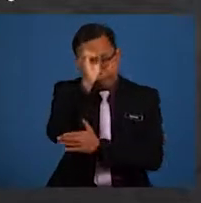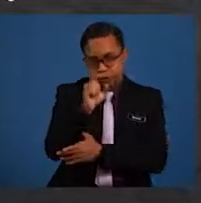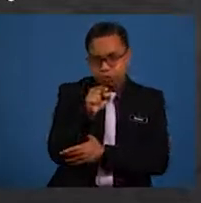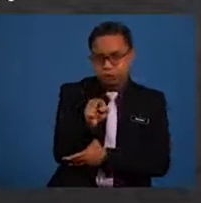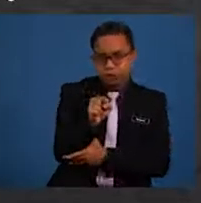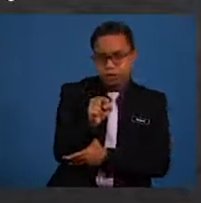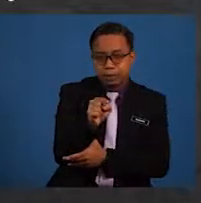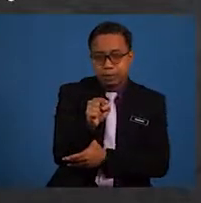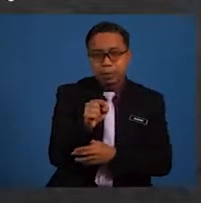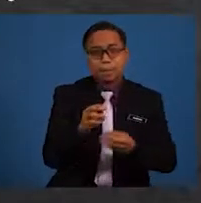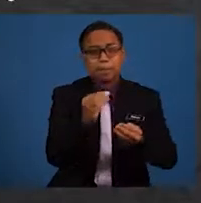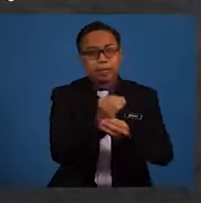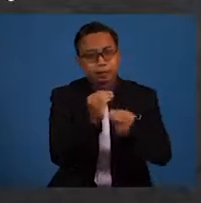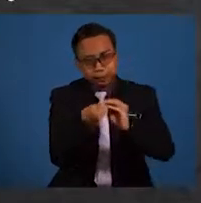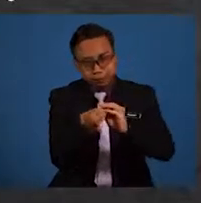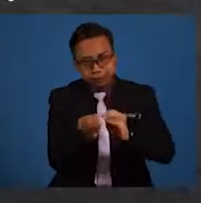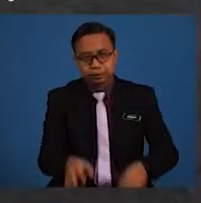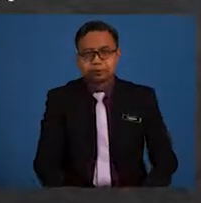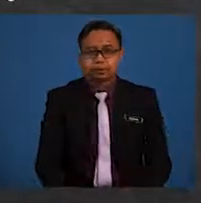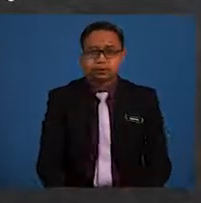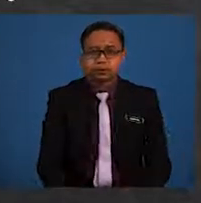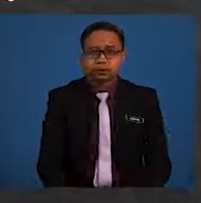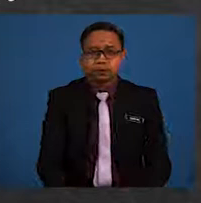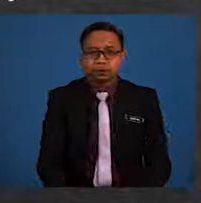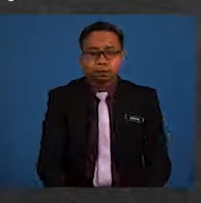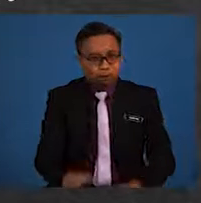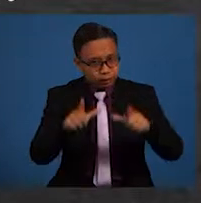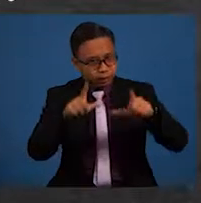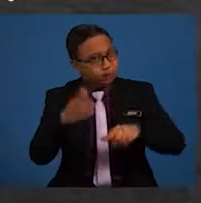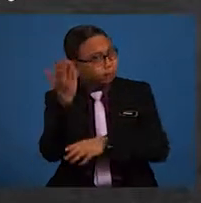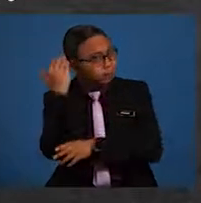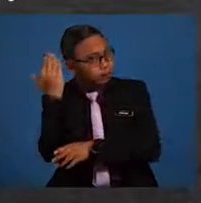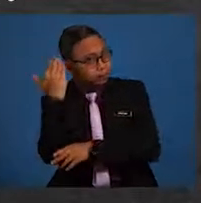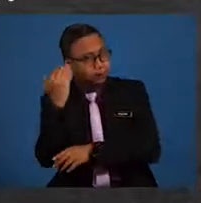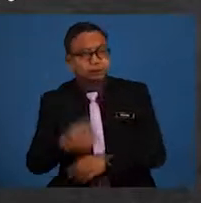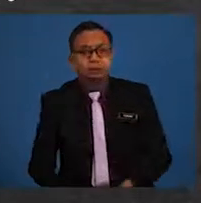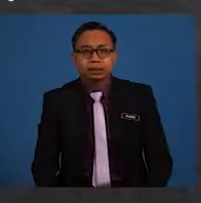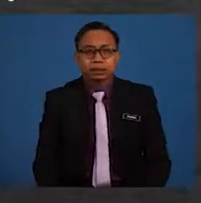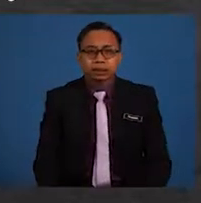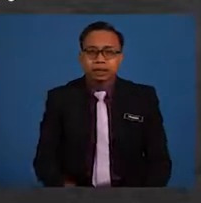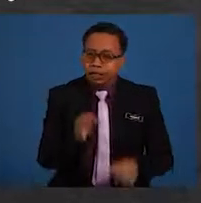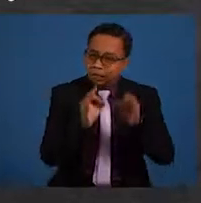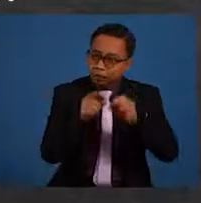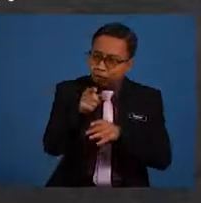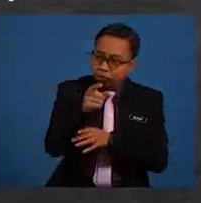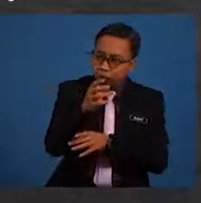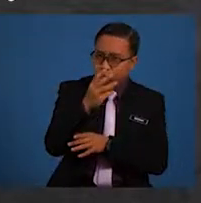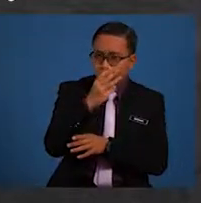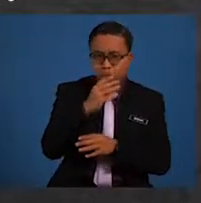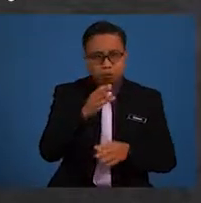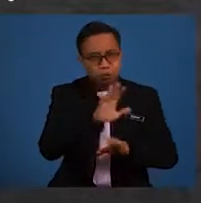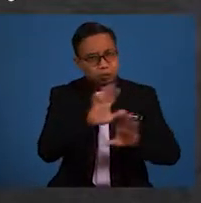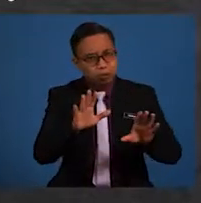punctuation matters. As I stated earlier, if you are not careful with